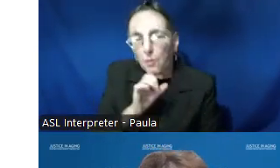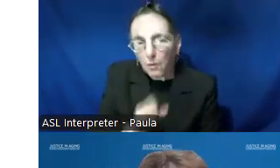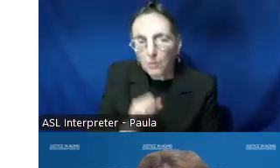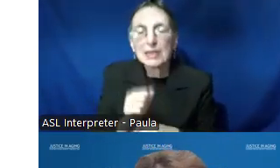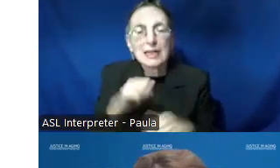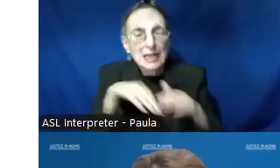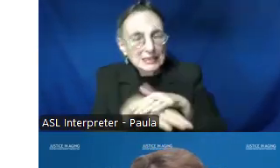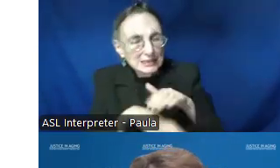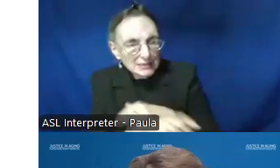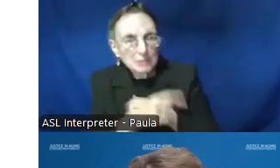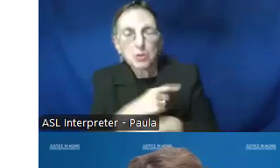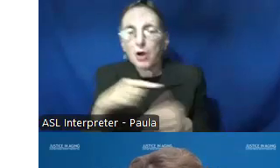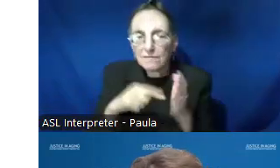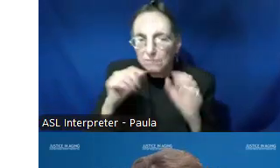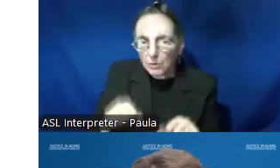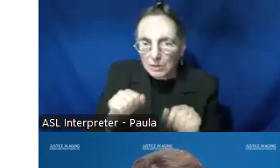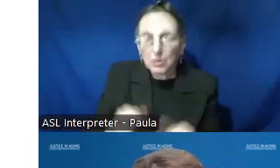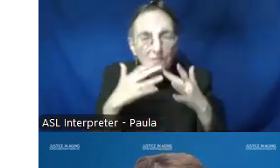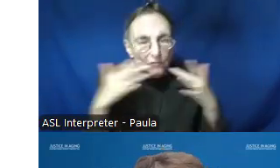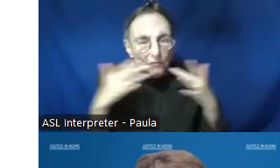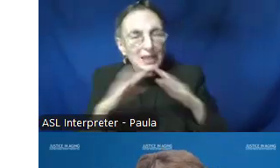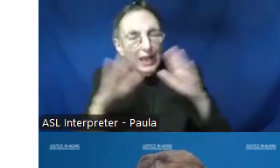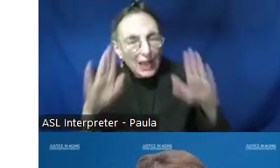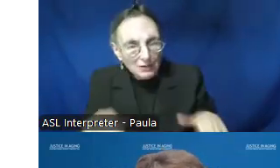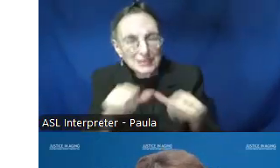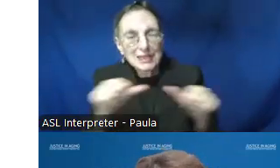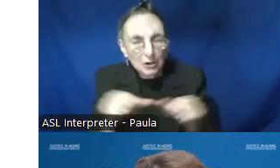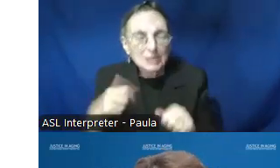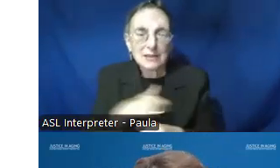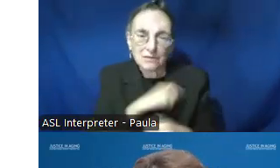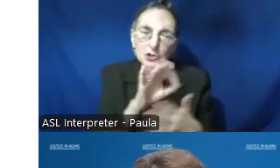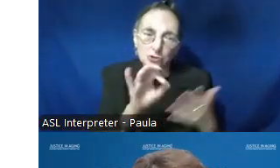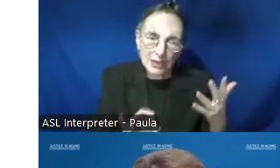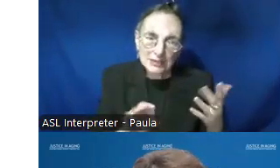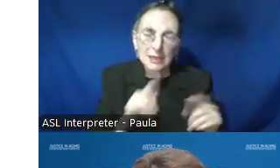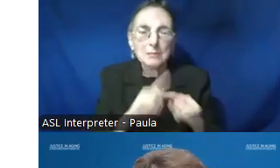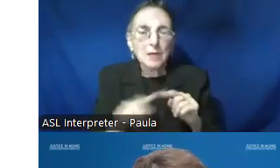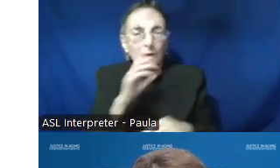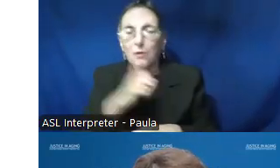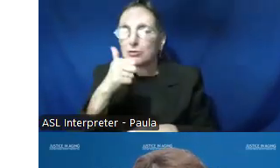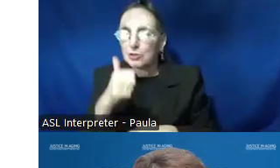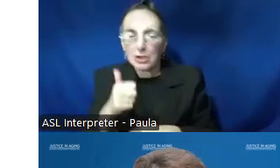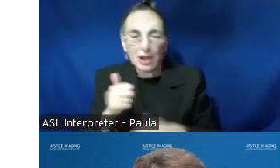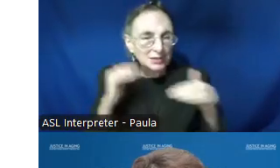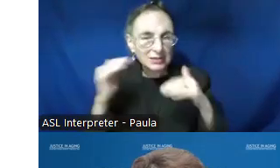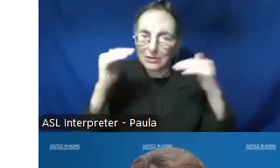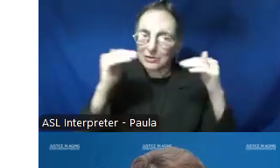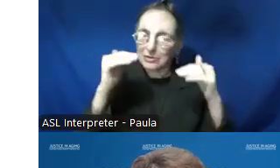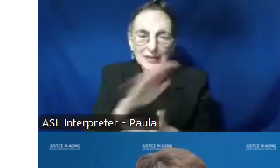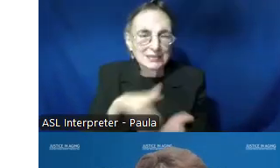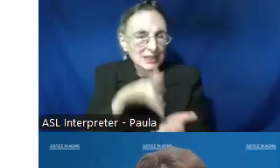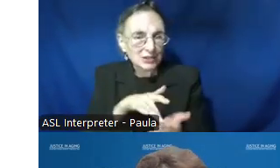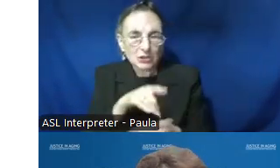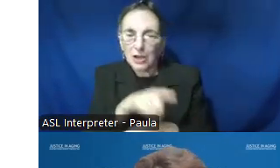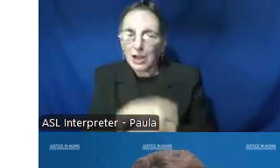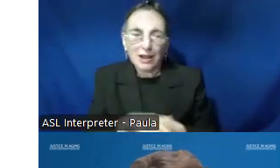the communities of our choice. Yet older adults are at the epicenter of the national housing unaffordability